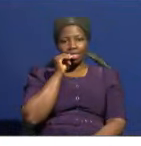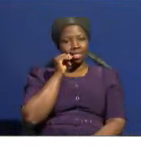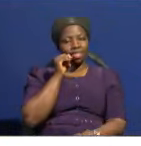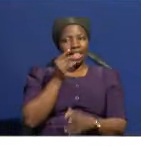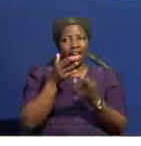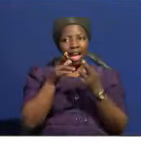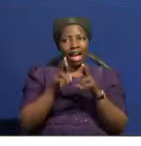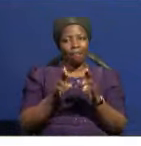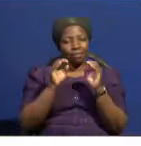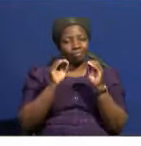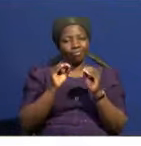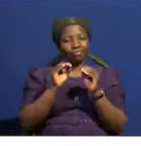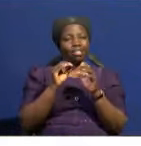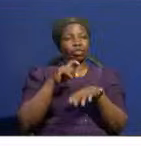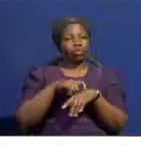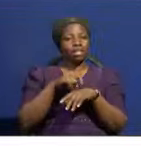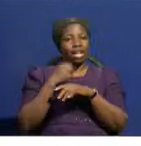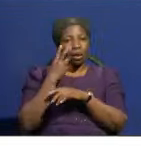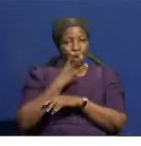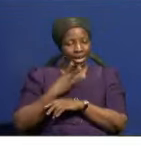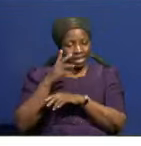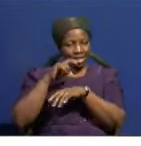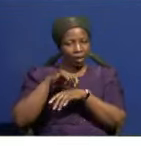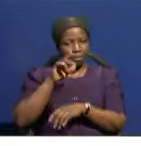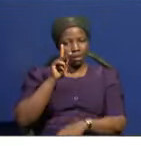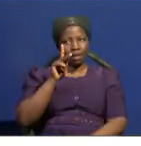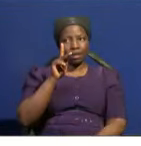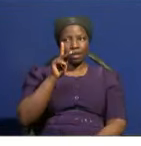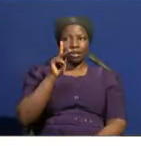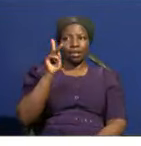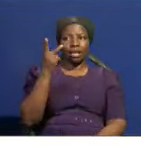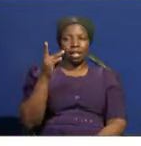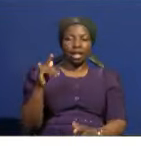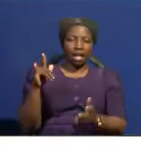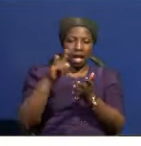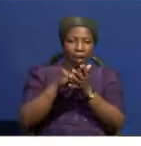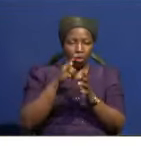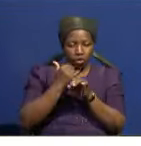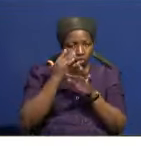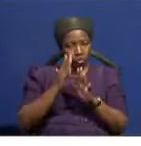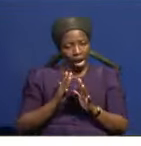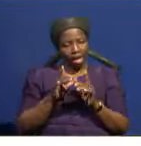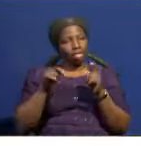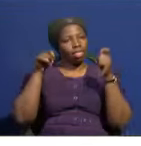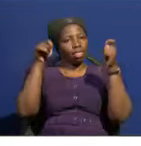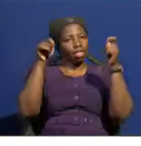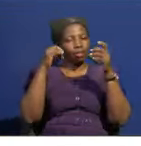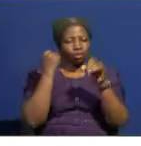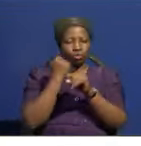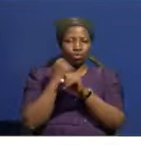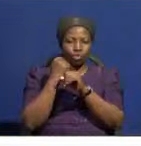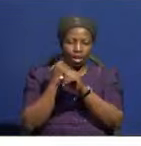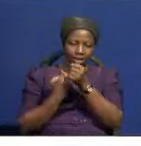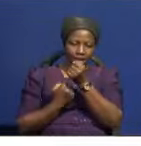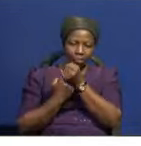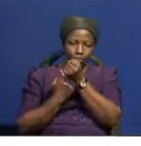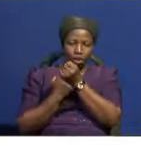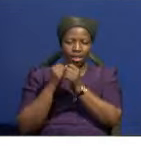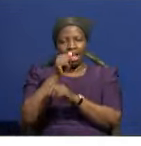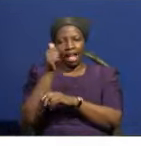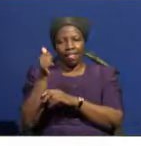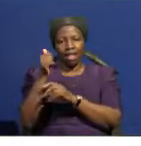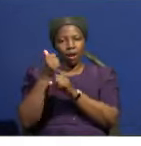part of Wednesday as Kenya Airports Authority workers downed their tools in solidarity with their colleagues at JKIA